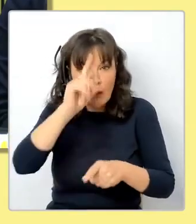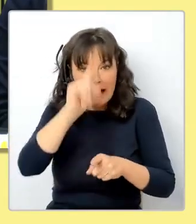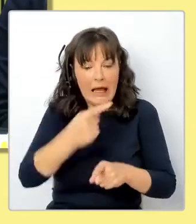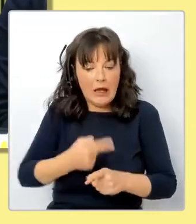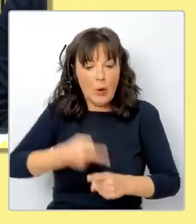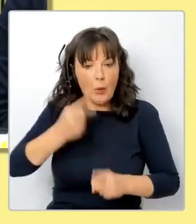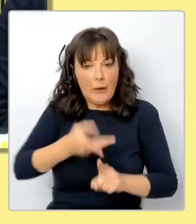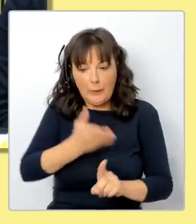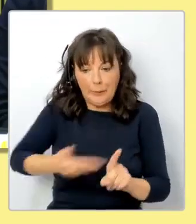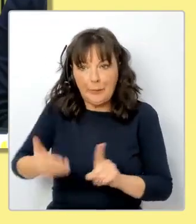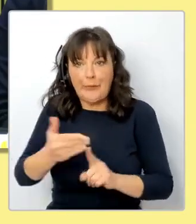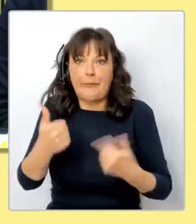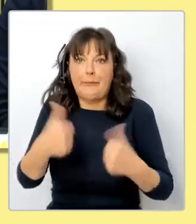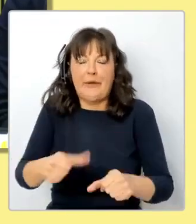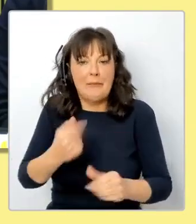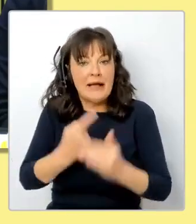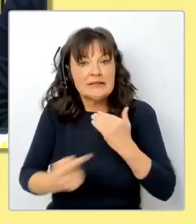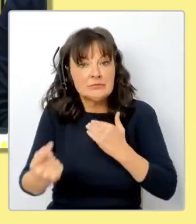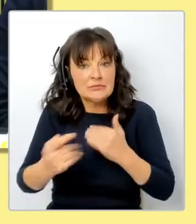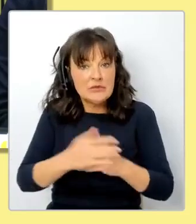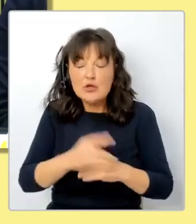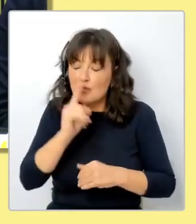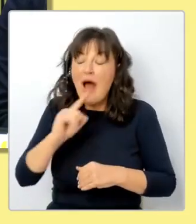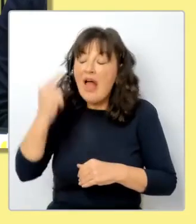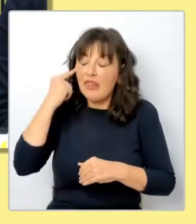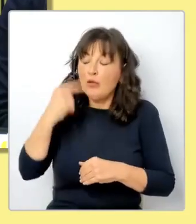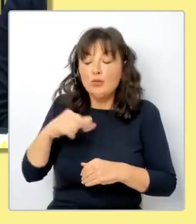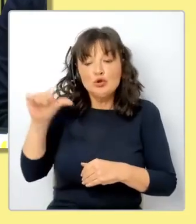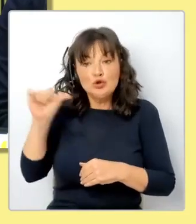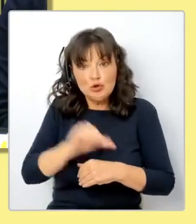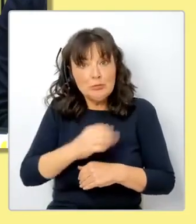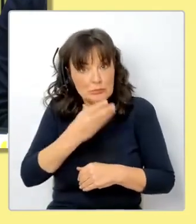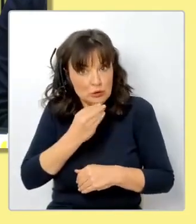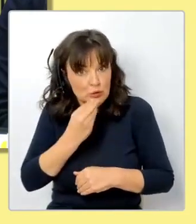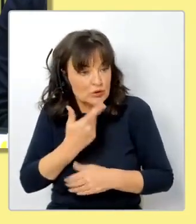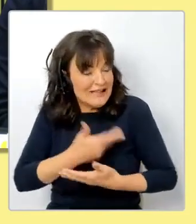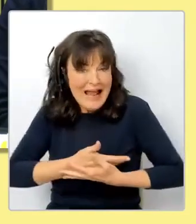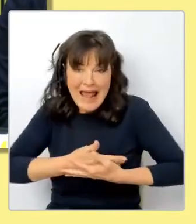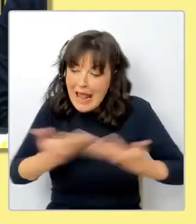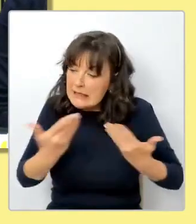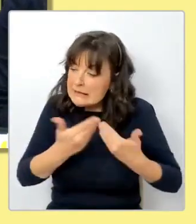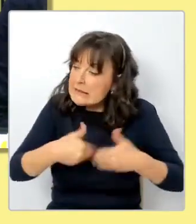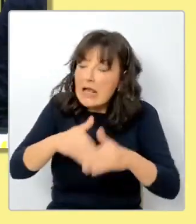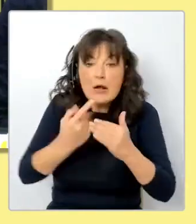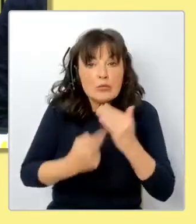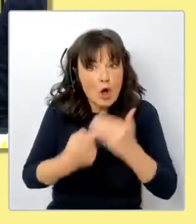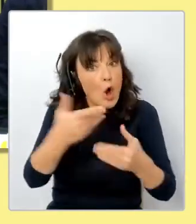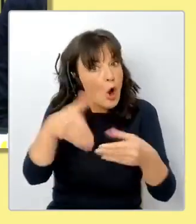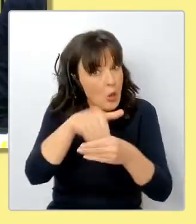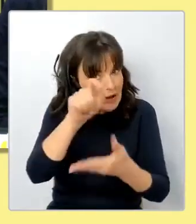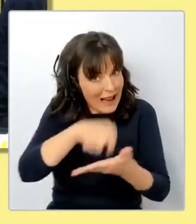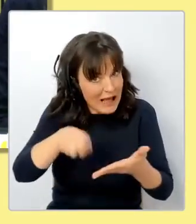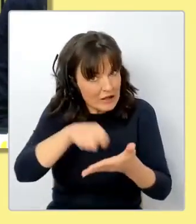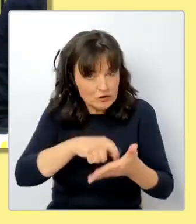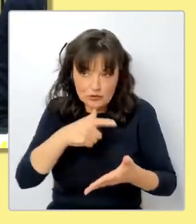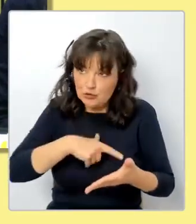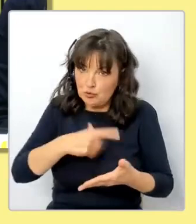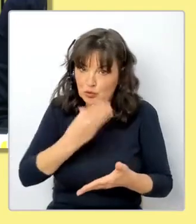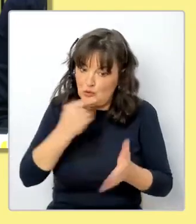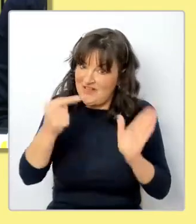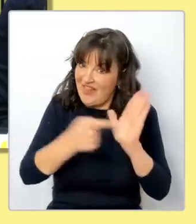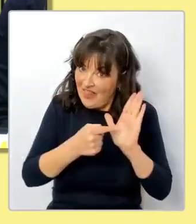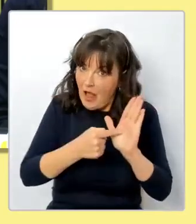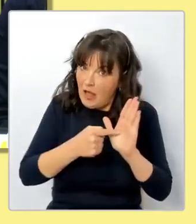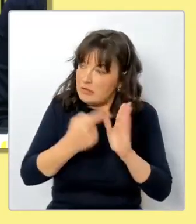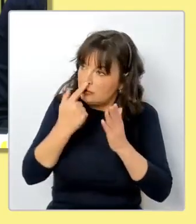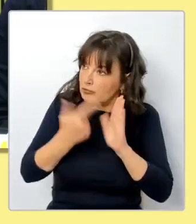should be using each and every democratic opportunity, including elections, to make the case for independence. For me, it boils